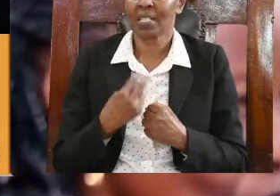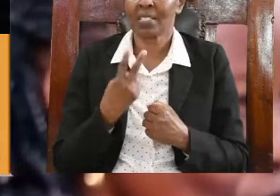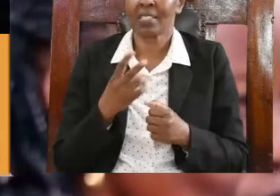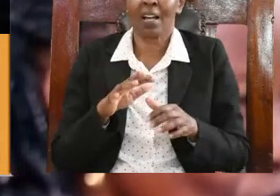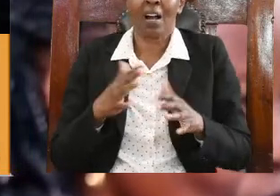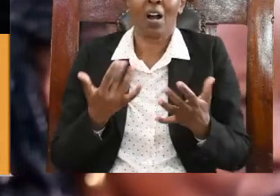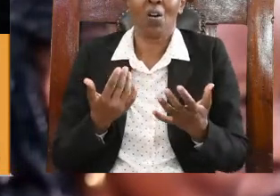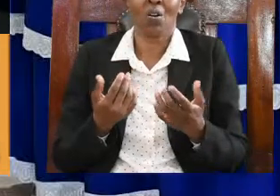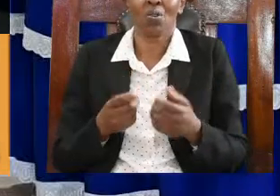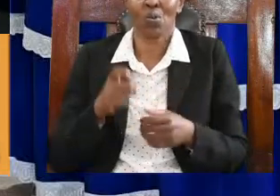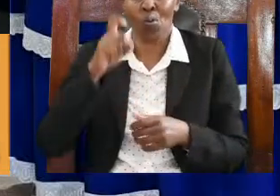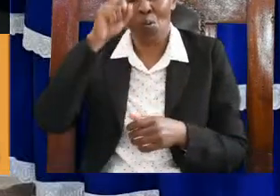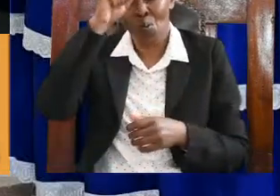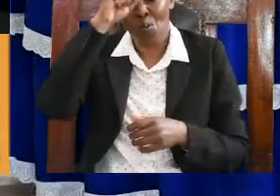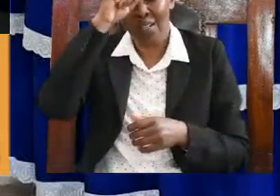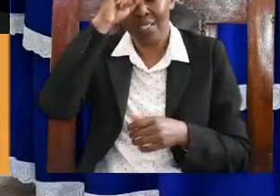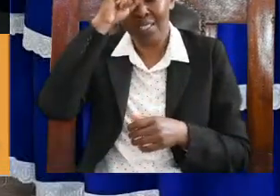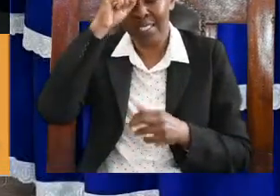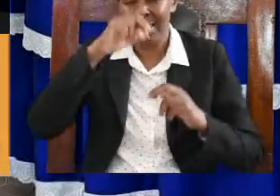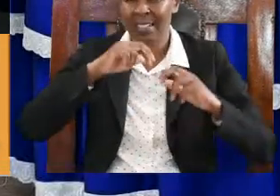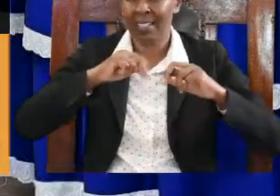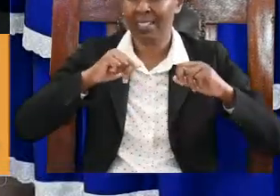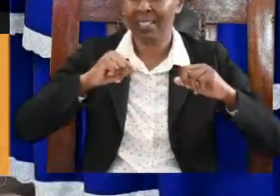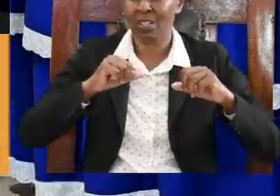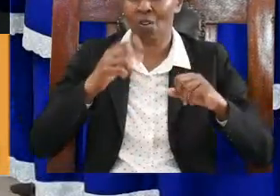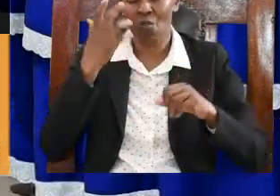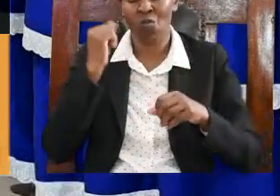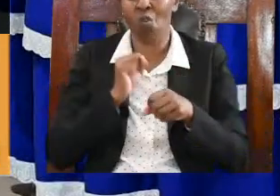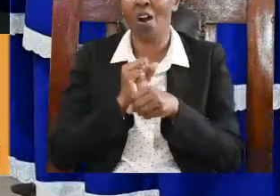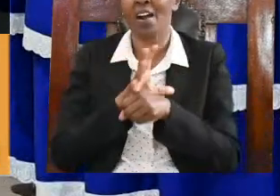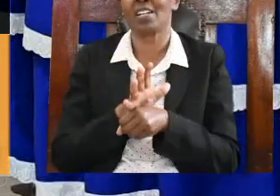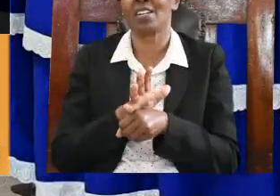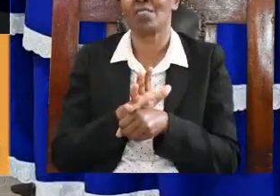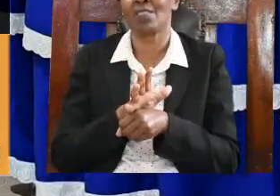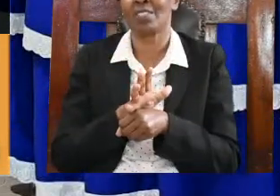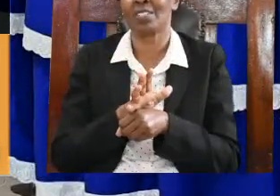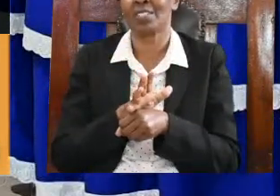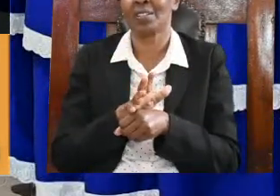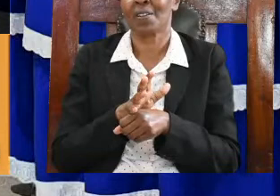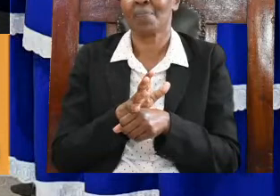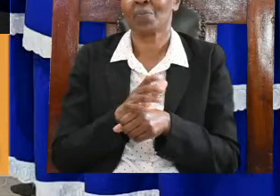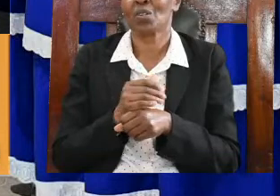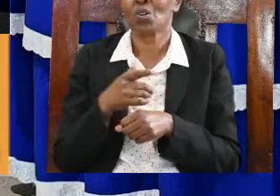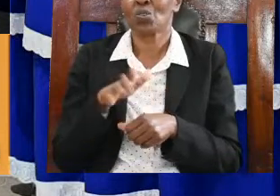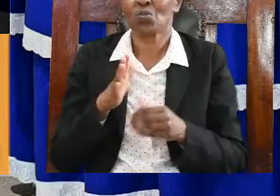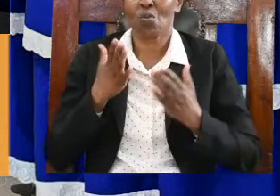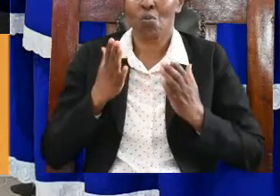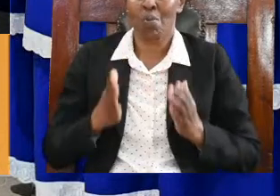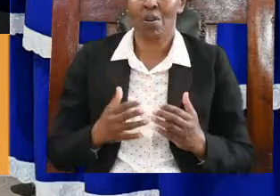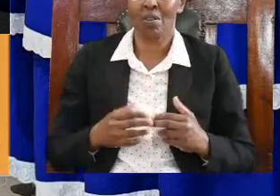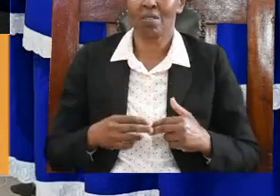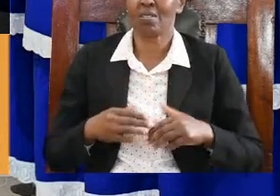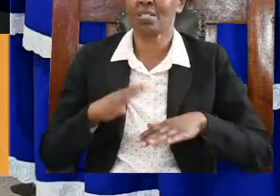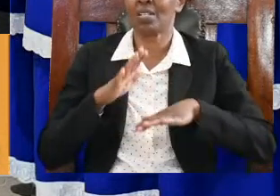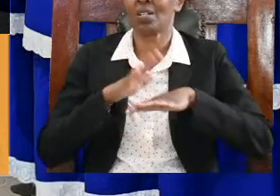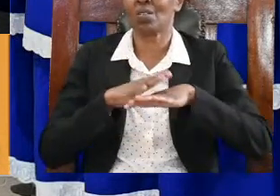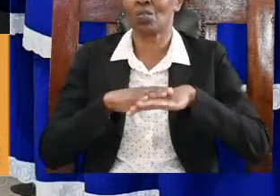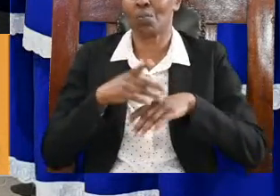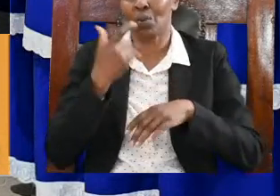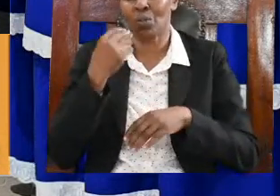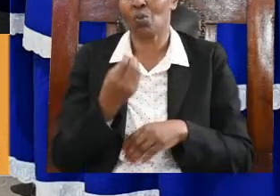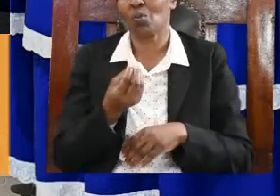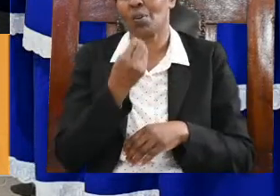you've become wise by consulting wise men. See how you have your bodies healthy because of feeding